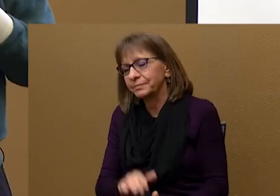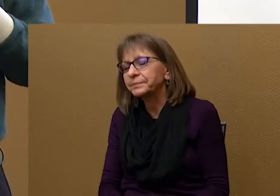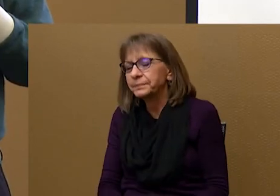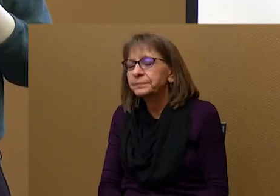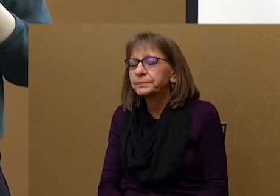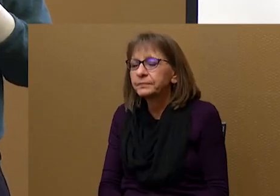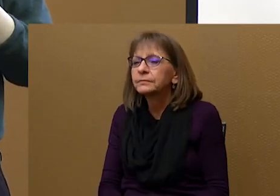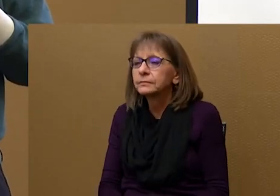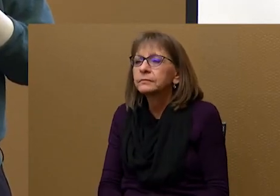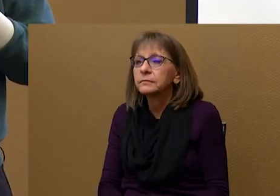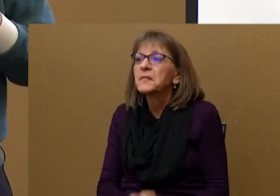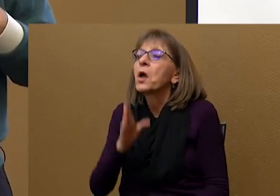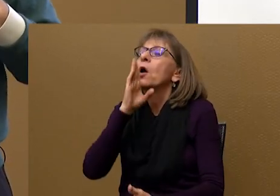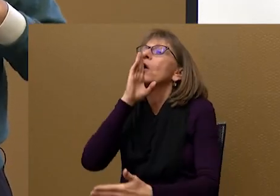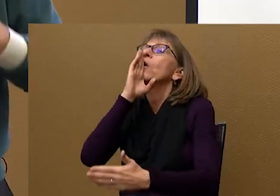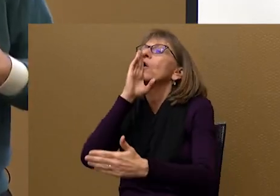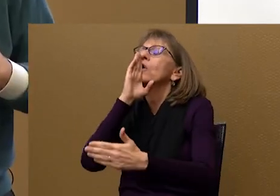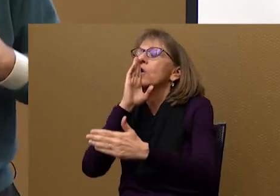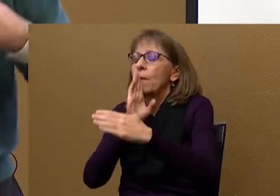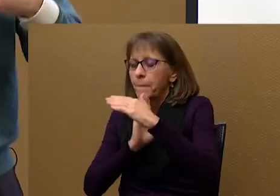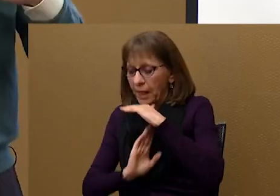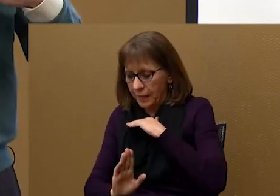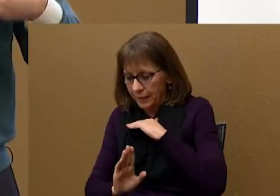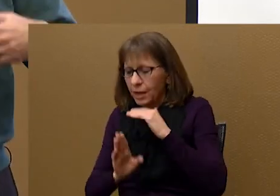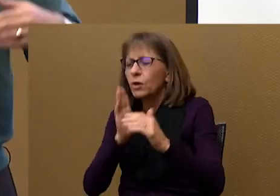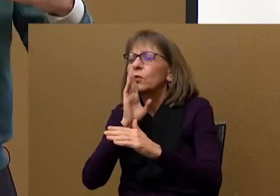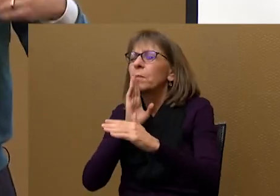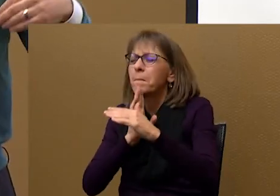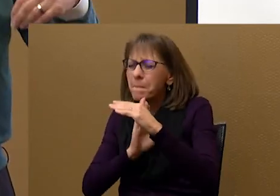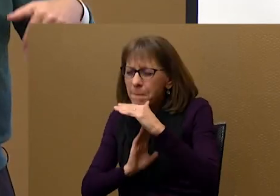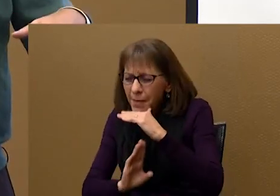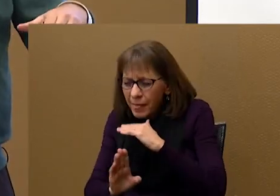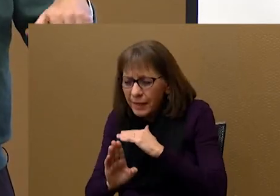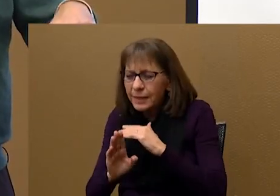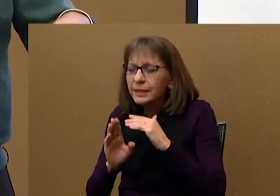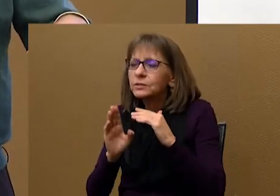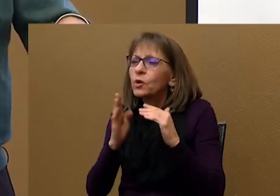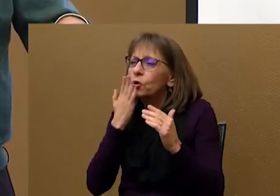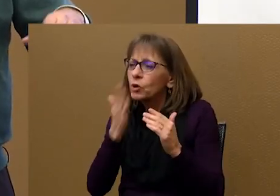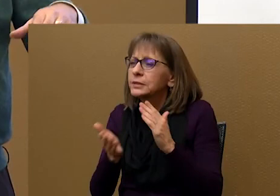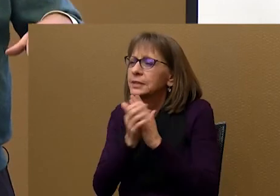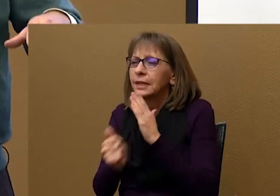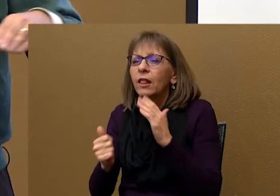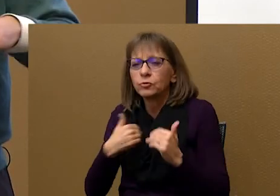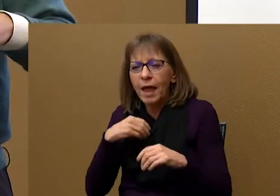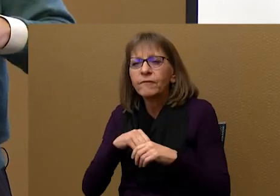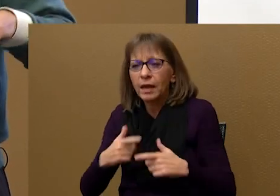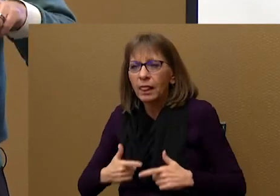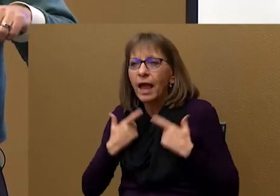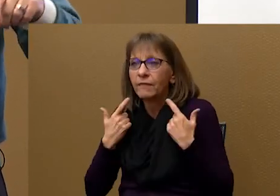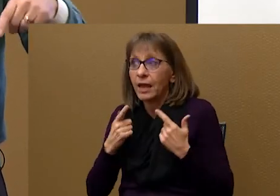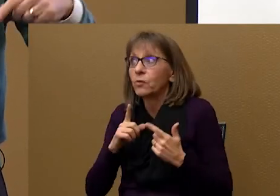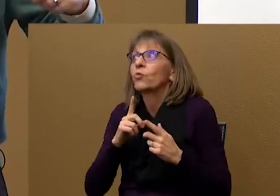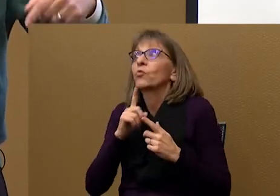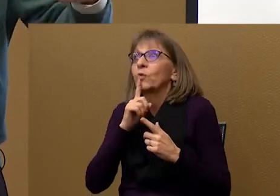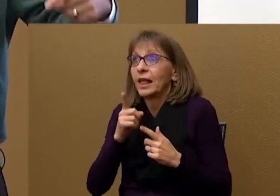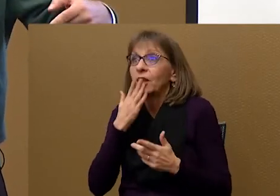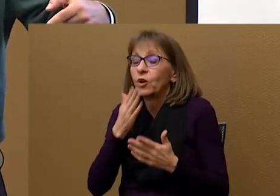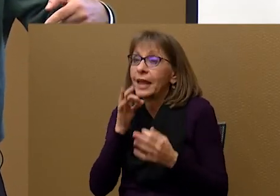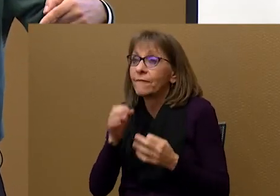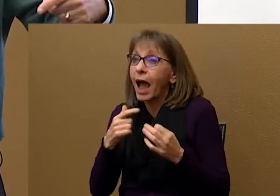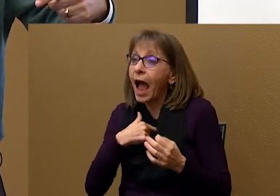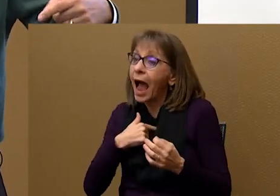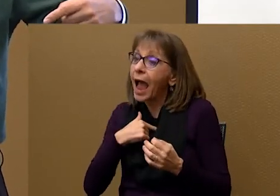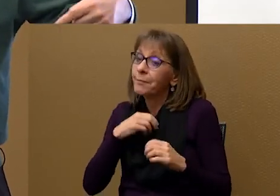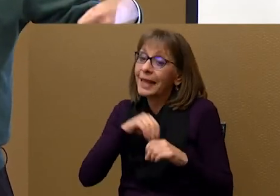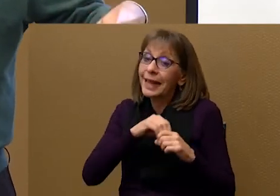So humility is a very good skill in life, and it's especially good if you're a majority